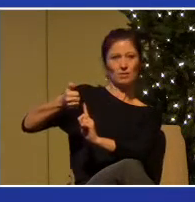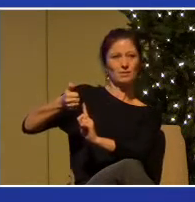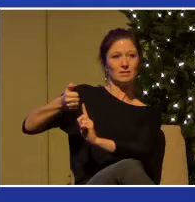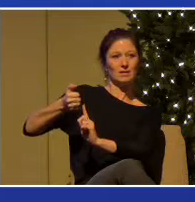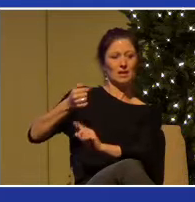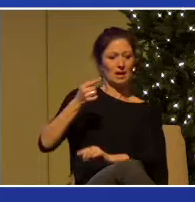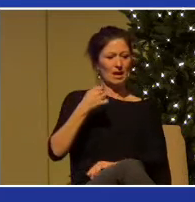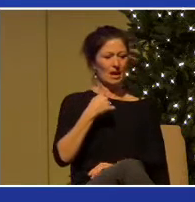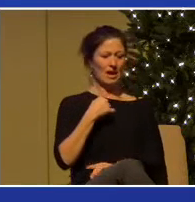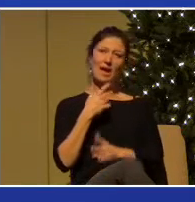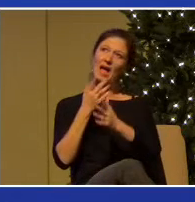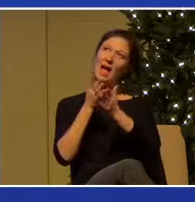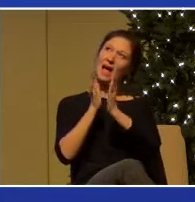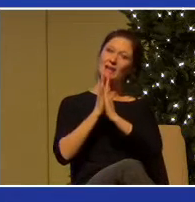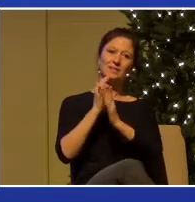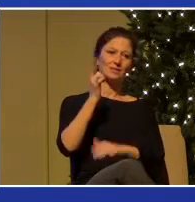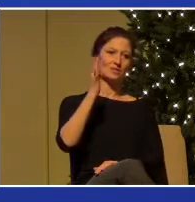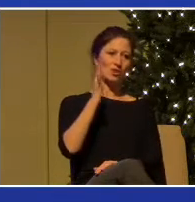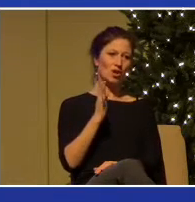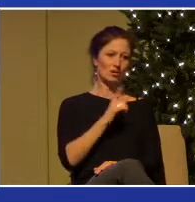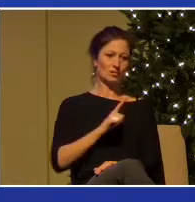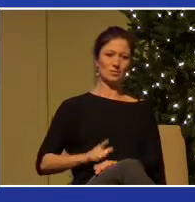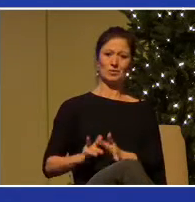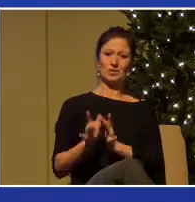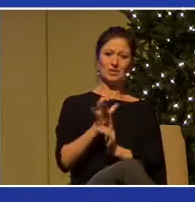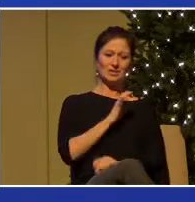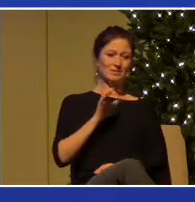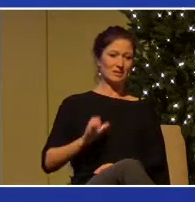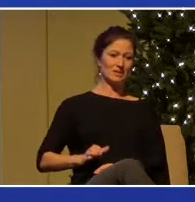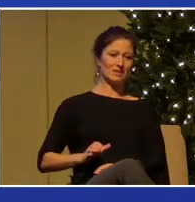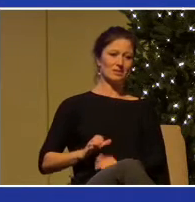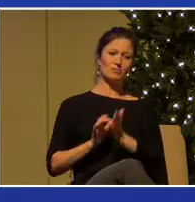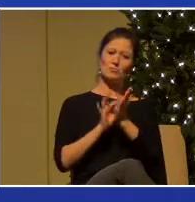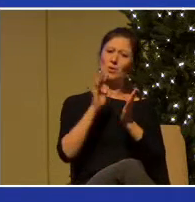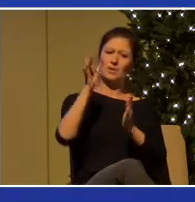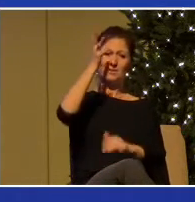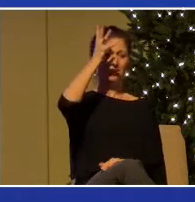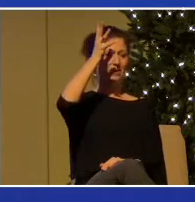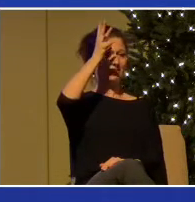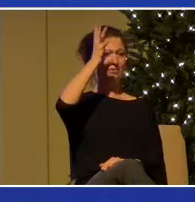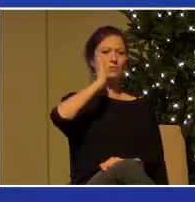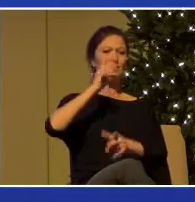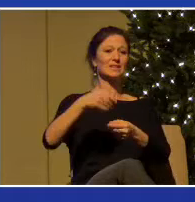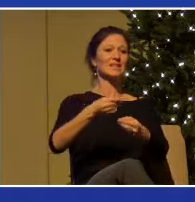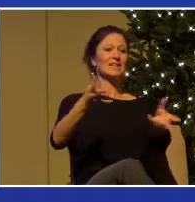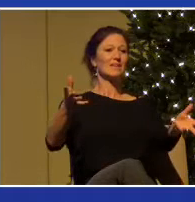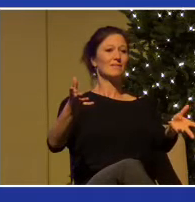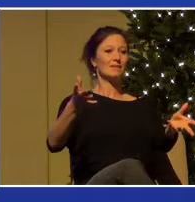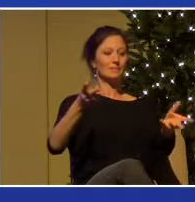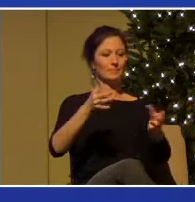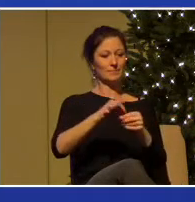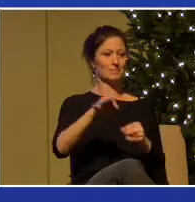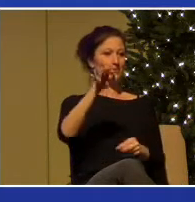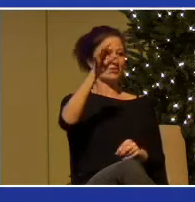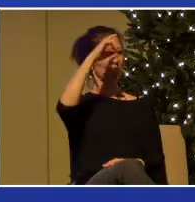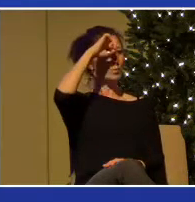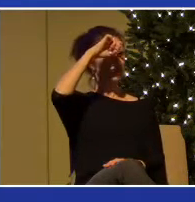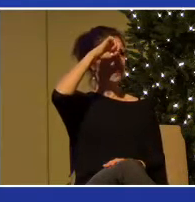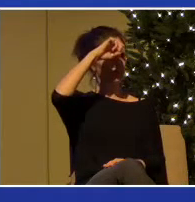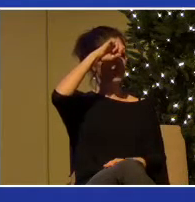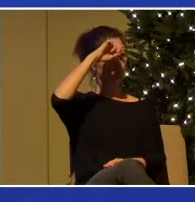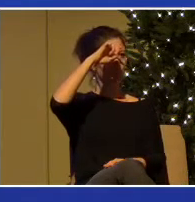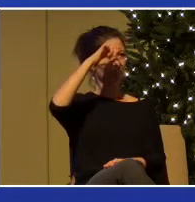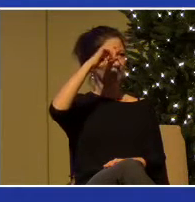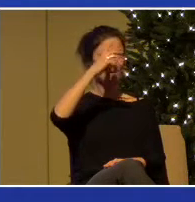keep asking that the God of our Lord Jesus Christ, the glorious Father, may give you the spirit of wisdom and revelation so that you may know